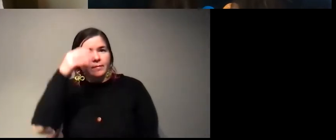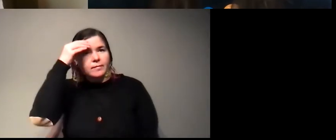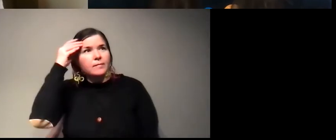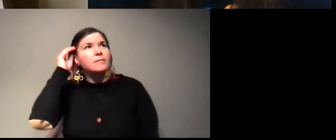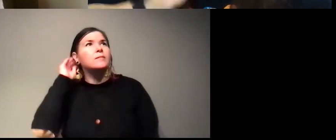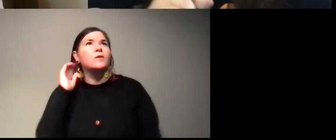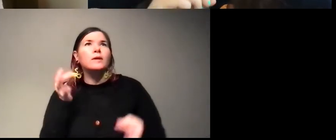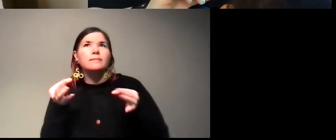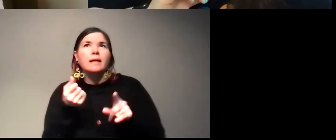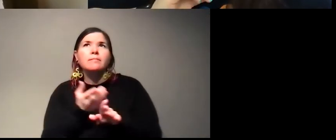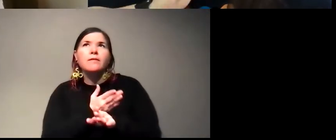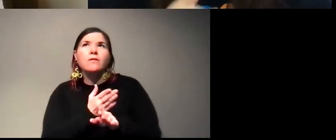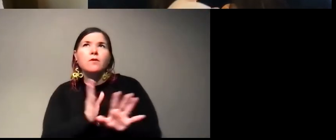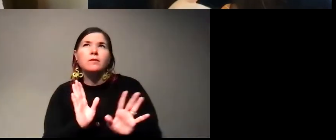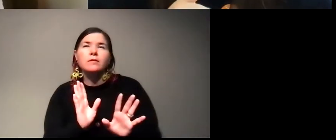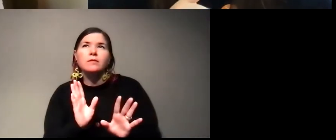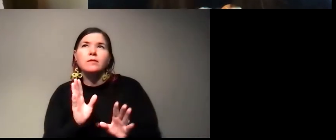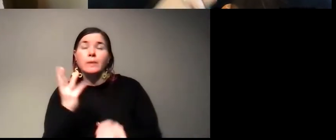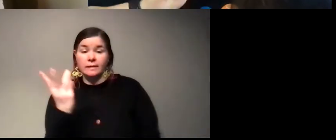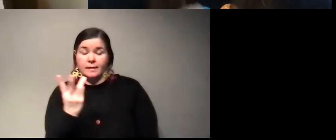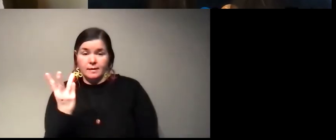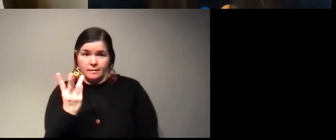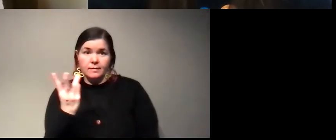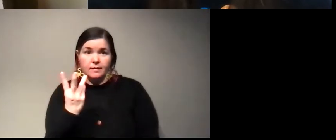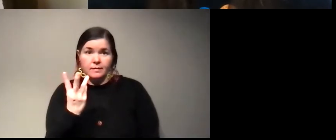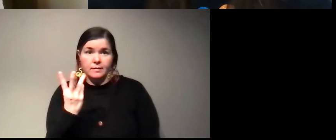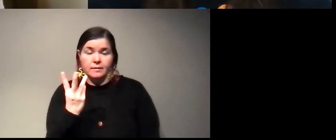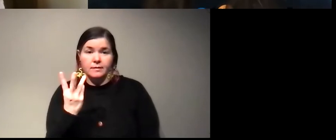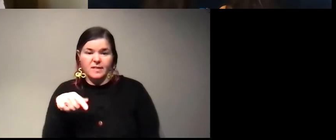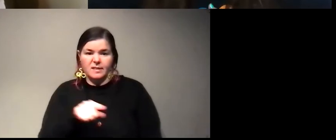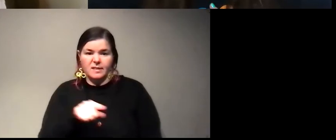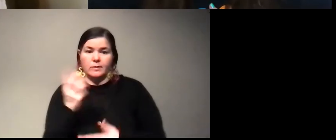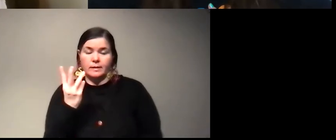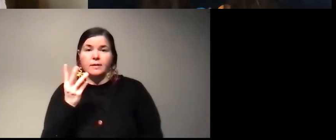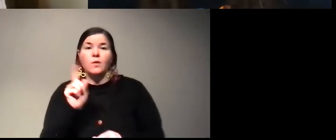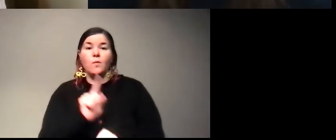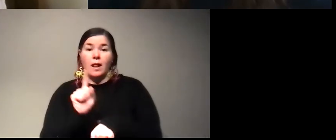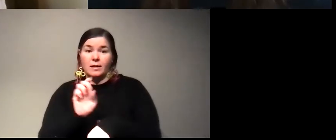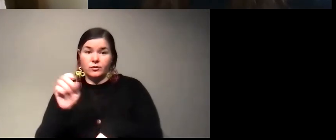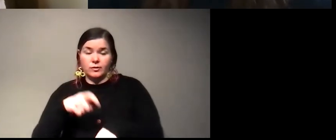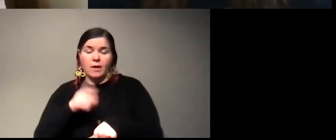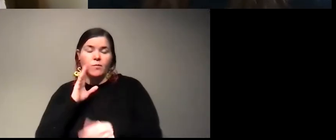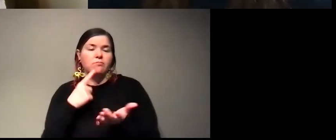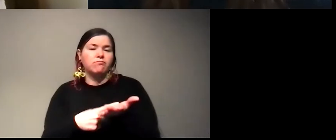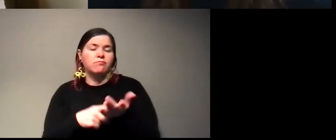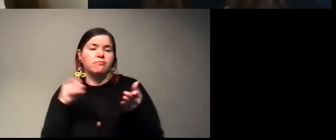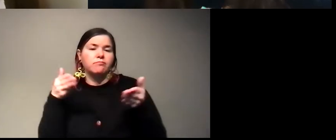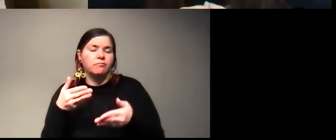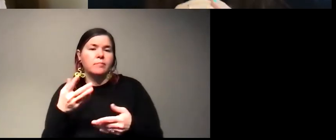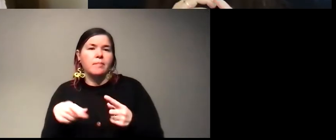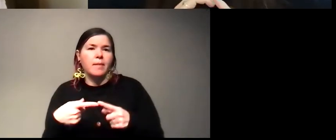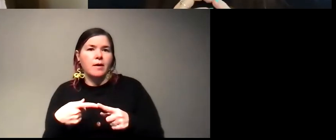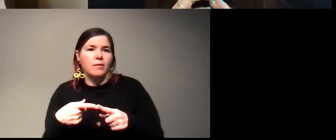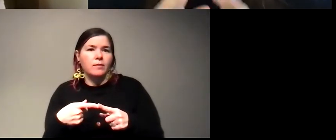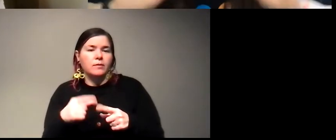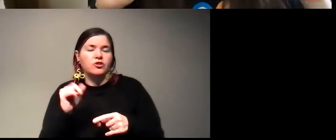Housekeeping, there isn't any. Oh, on Wednesday, so this week, Wednesday, 1 p.m. Eastern, we're going to be talking